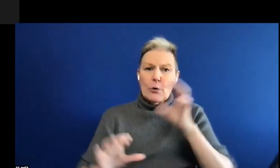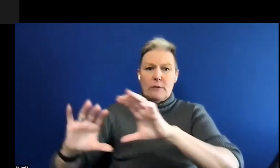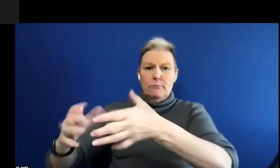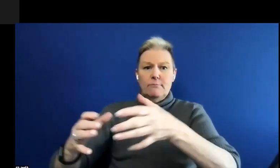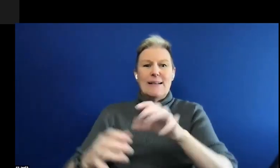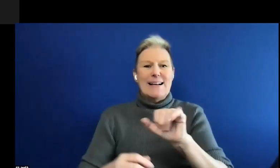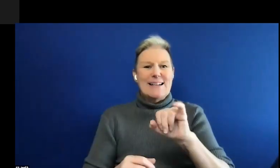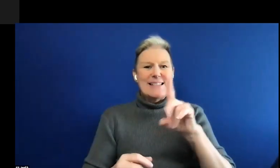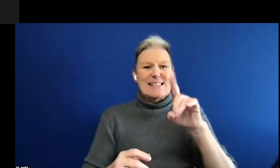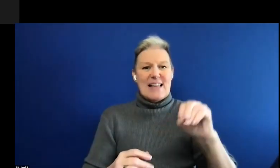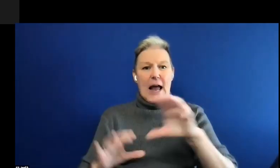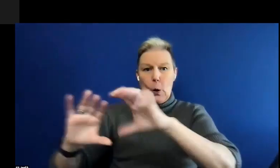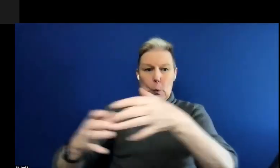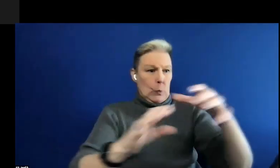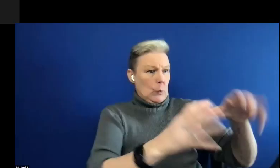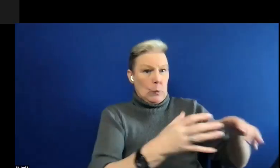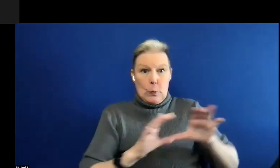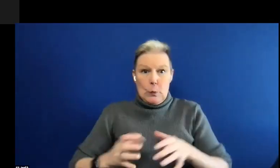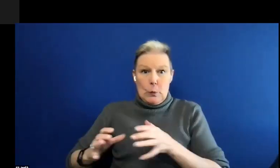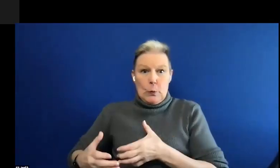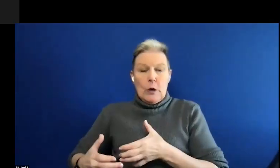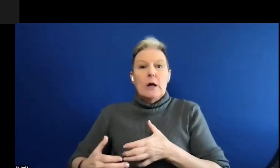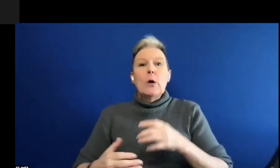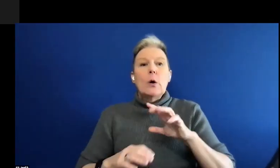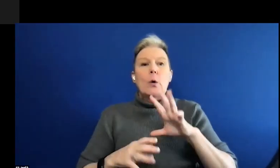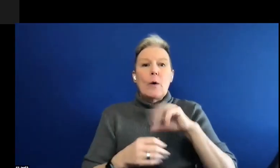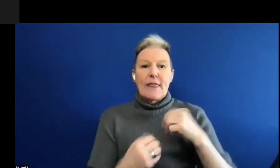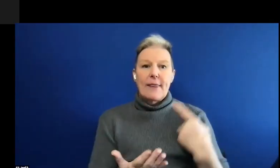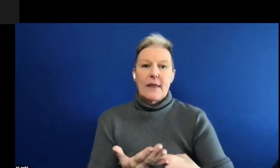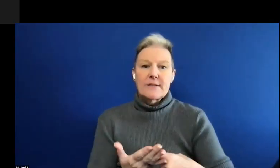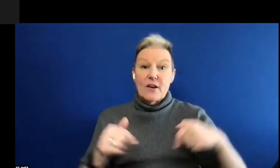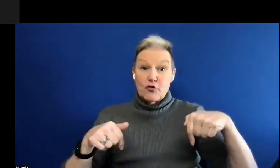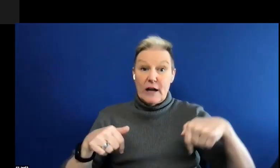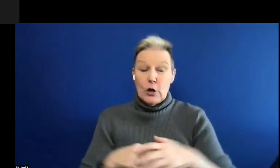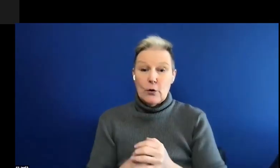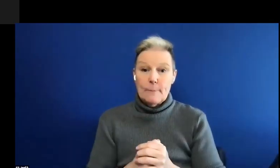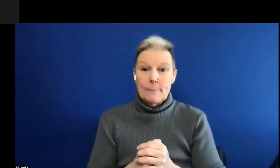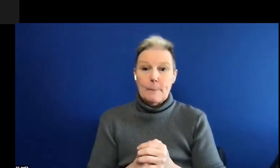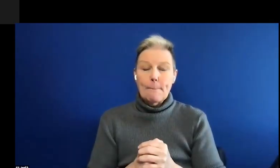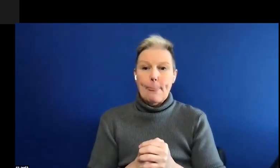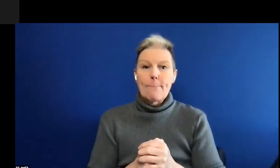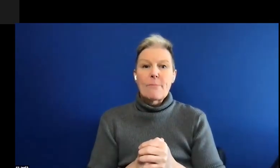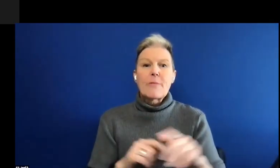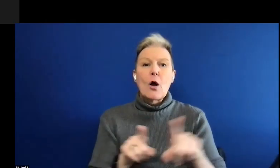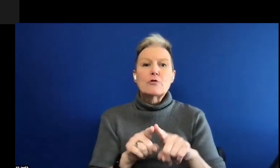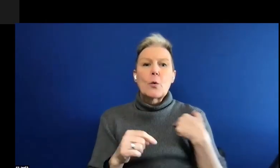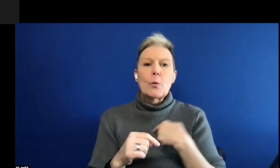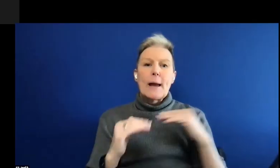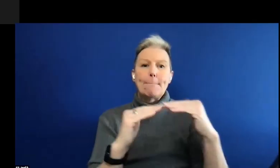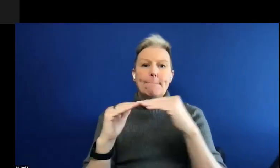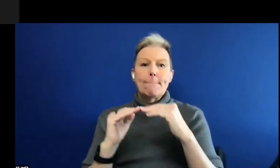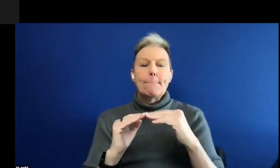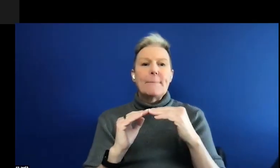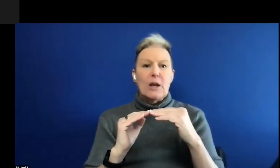siloing within the discussion here. The other thing is we had peer programs. We had